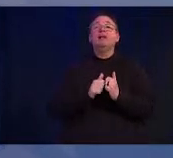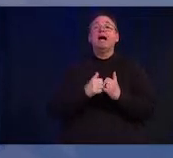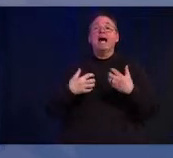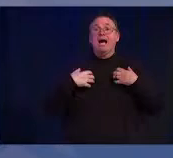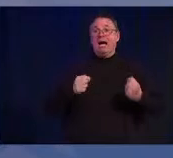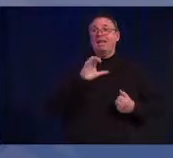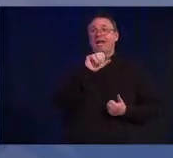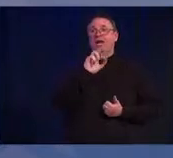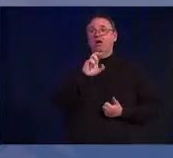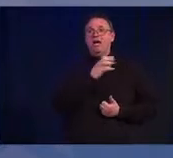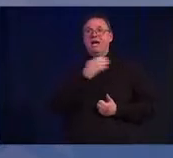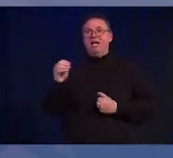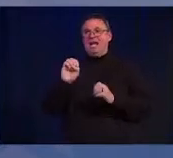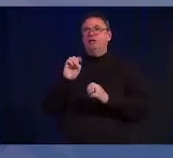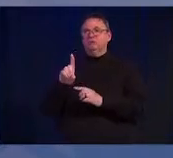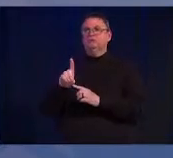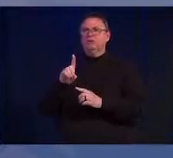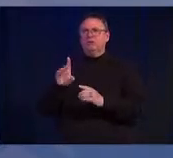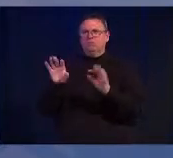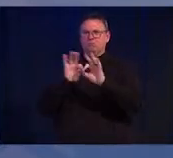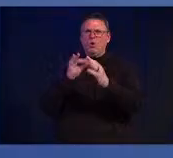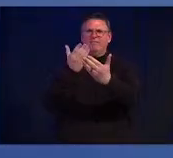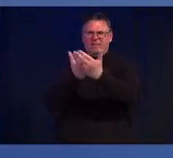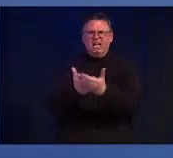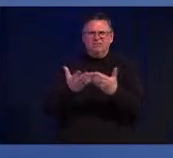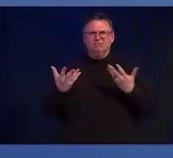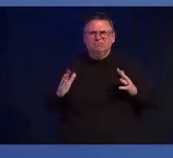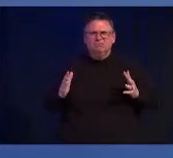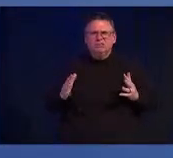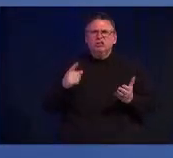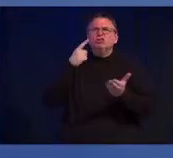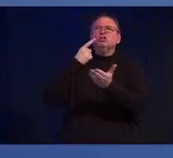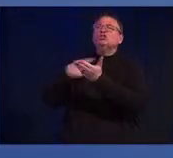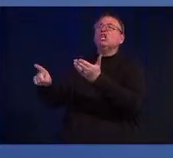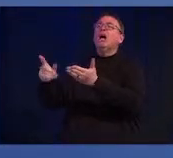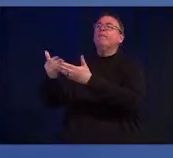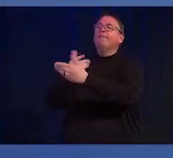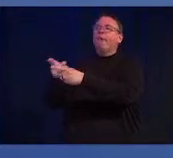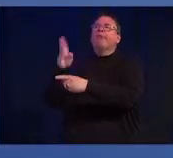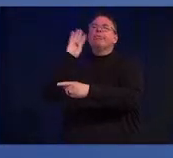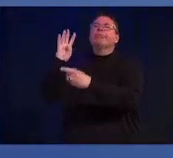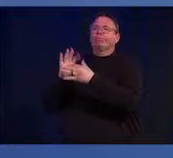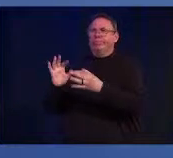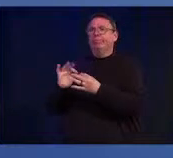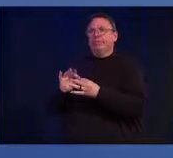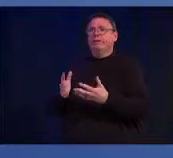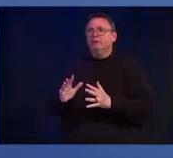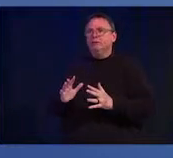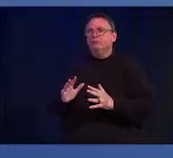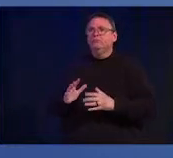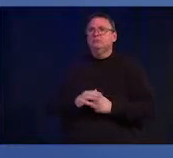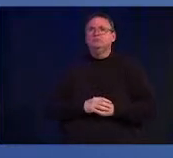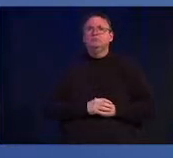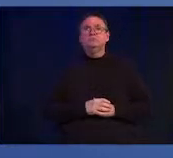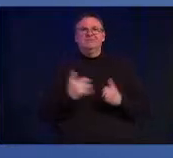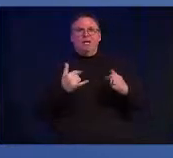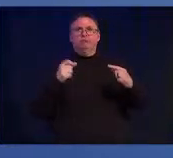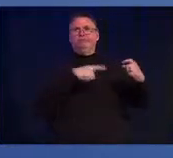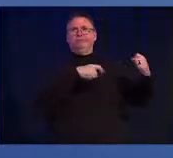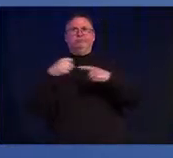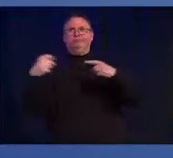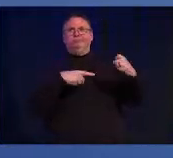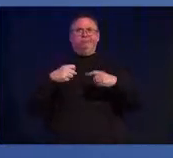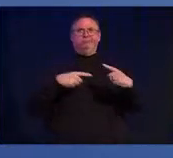Get your facts straight before you say something like that. I want to move on for the sake of time. Healthcare. So we're going to focus on our next